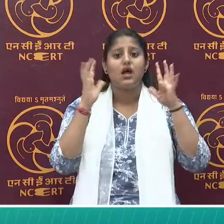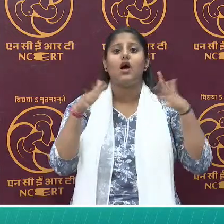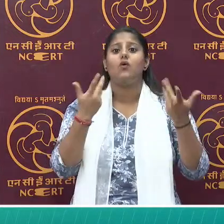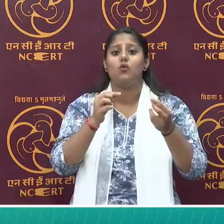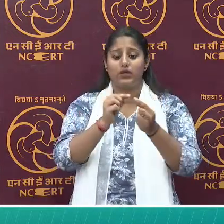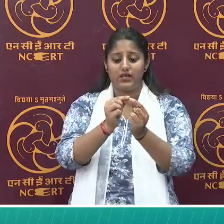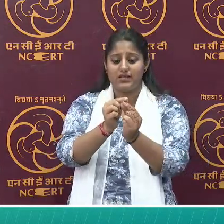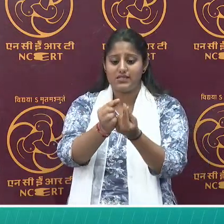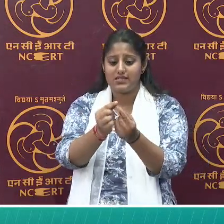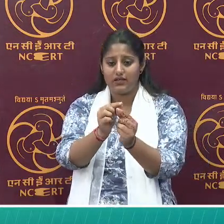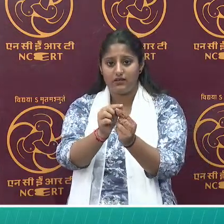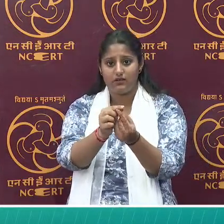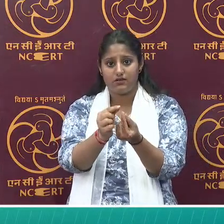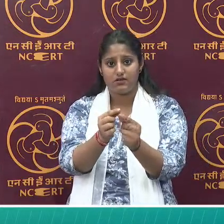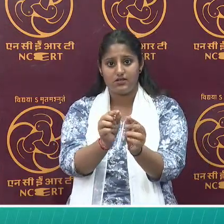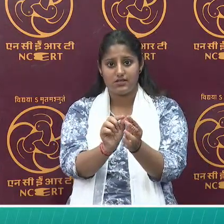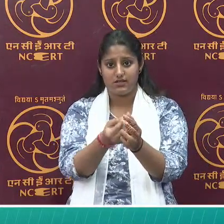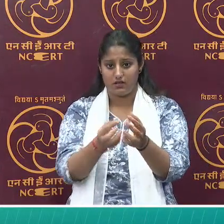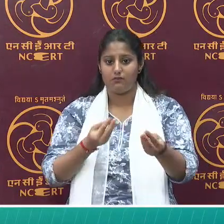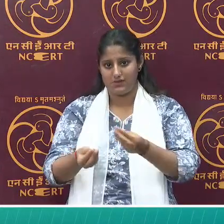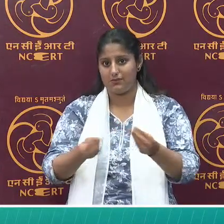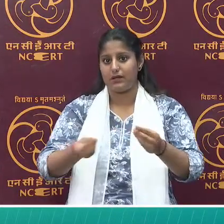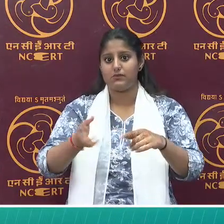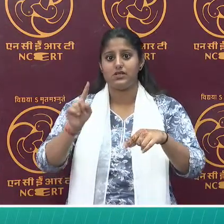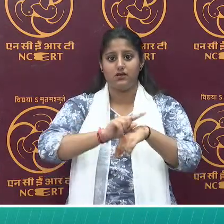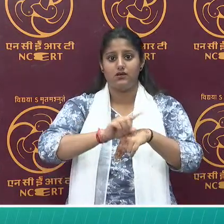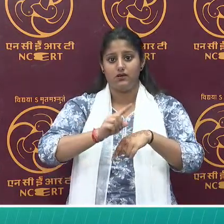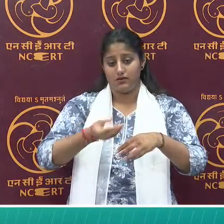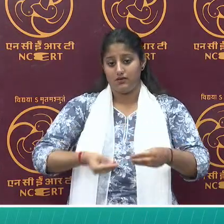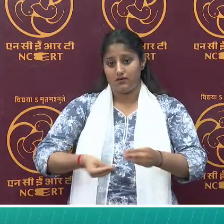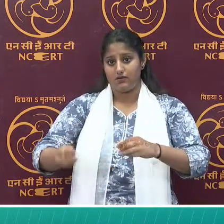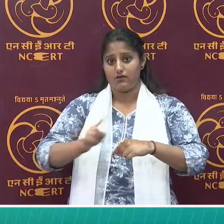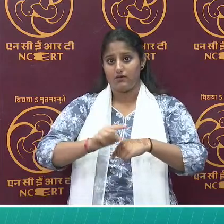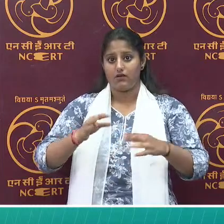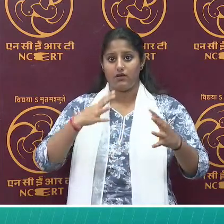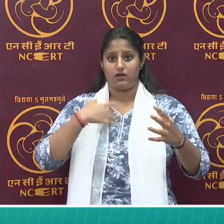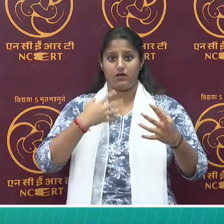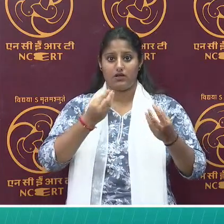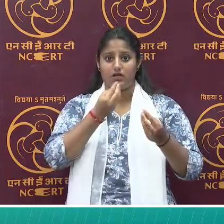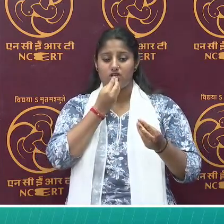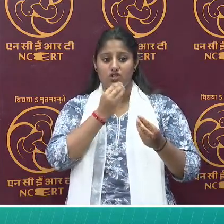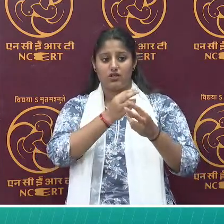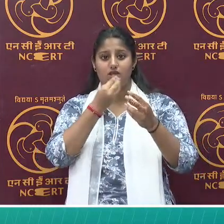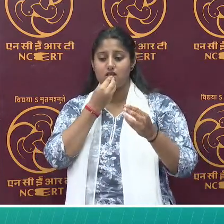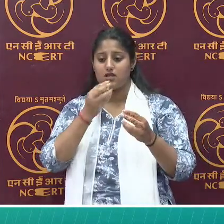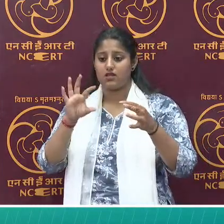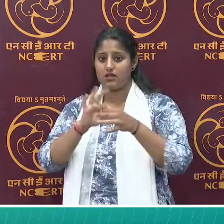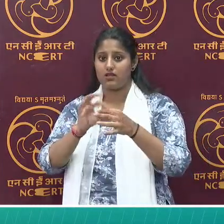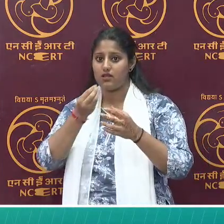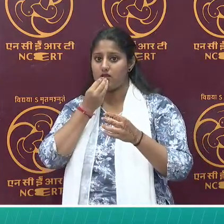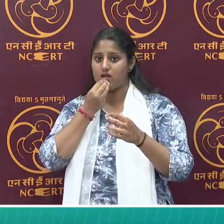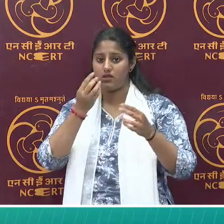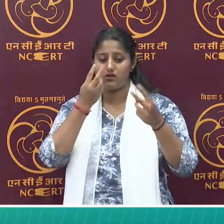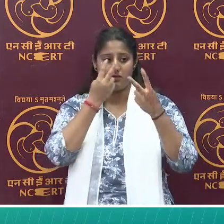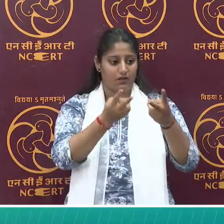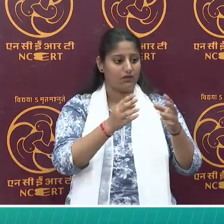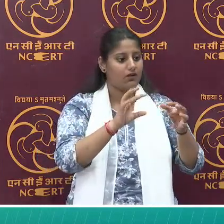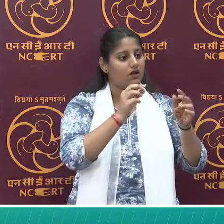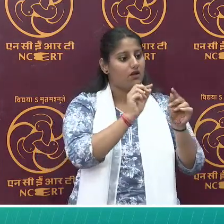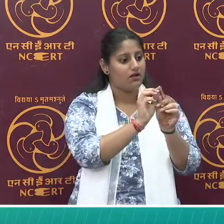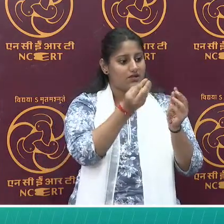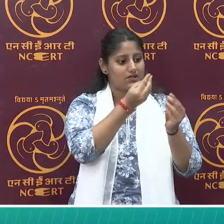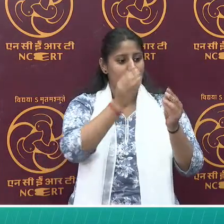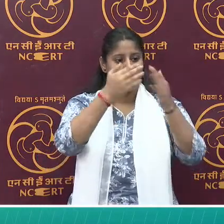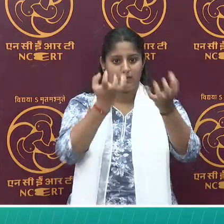kitchen farming, kitchen gardening these days in our homes, and we go outside in the market and purchase packets full of seeds. But how